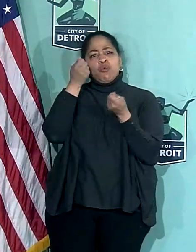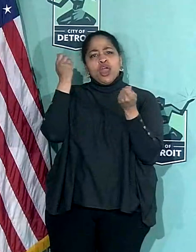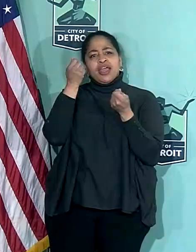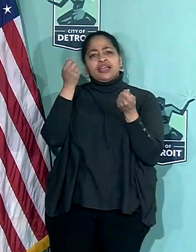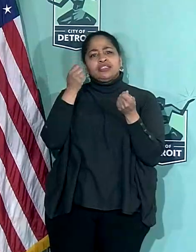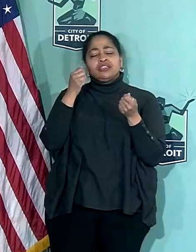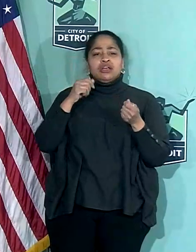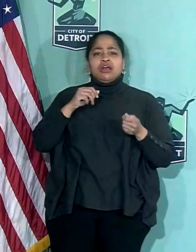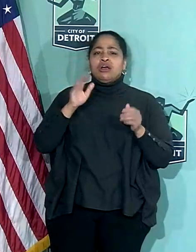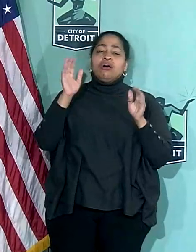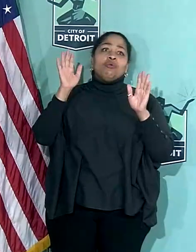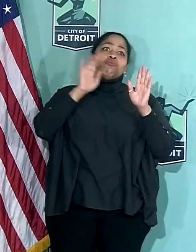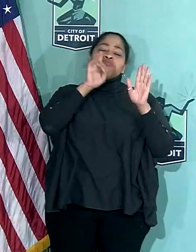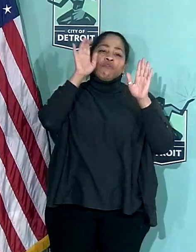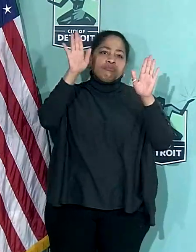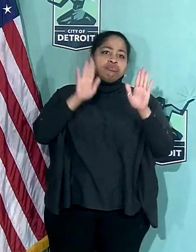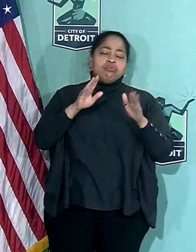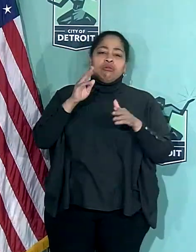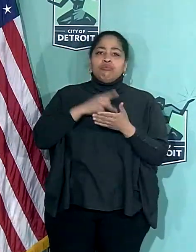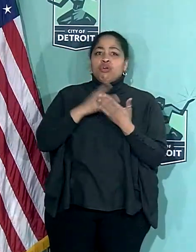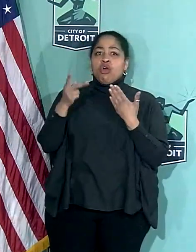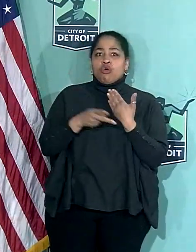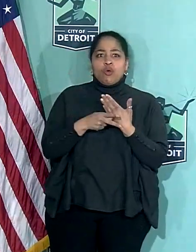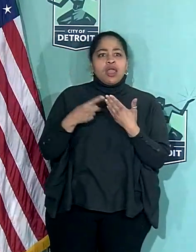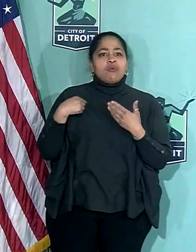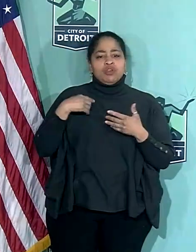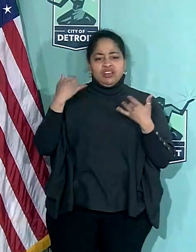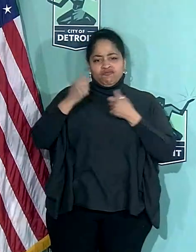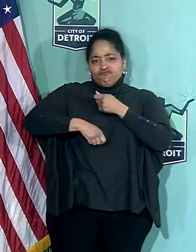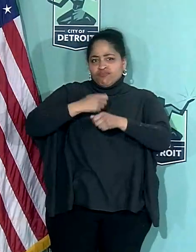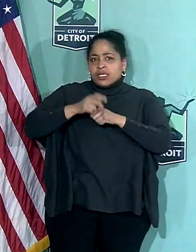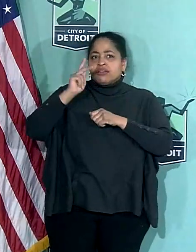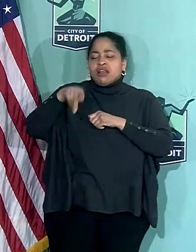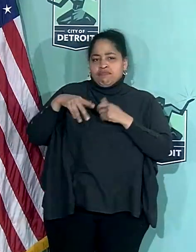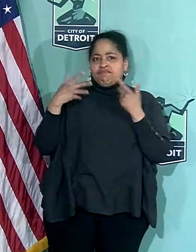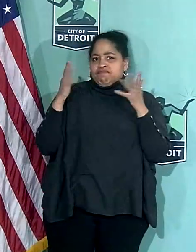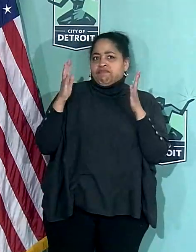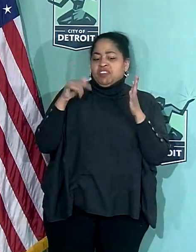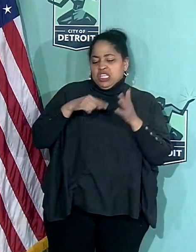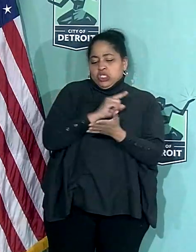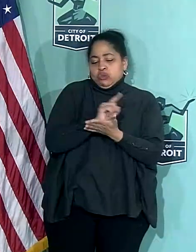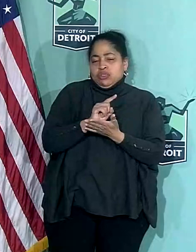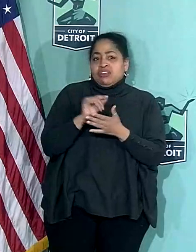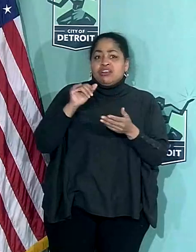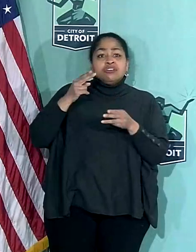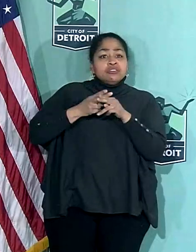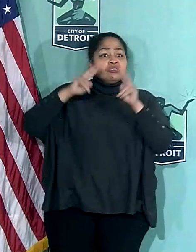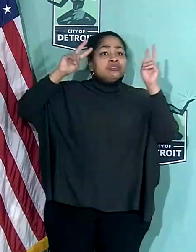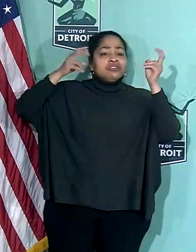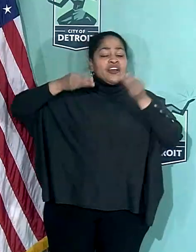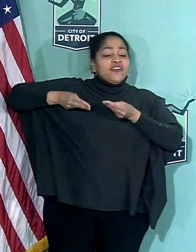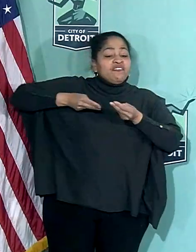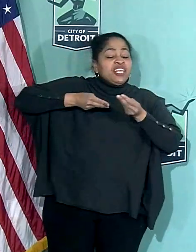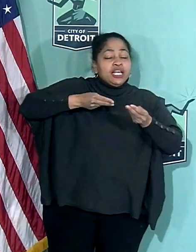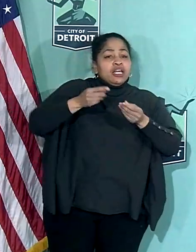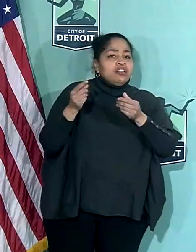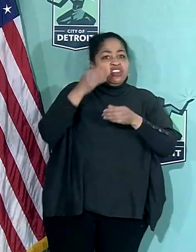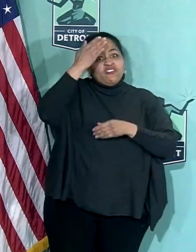are wrapping up this week that we called Feed the Front Lines. And we have now served